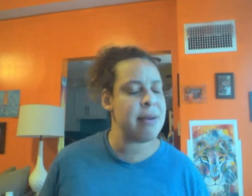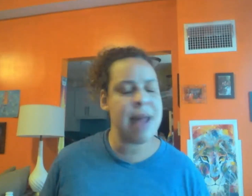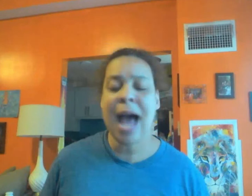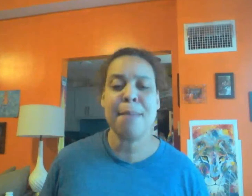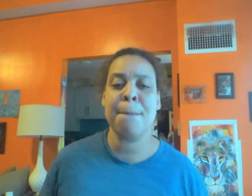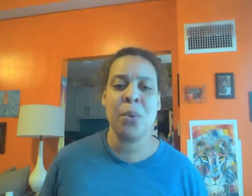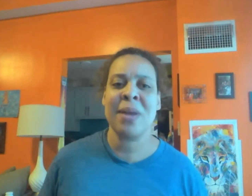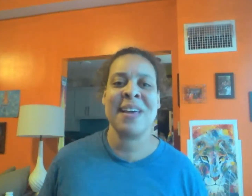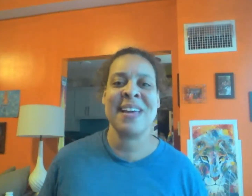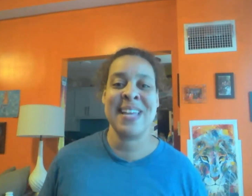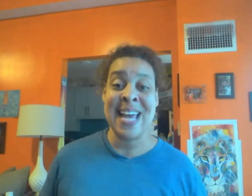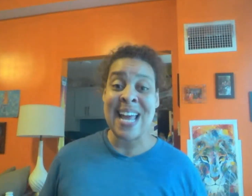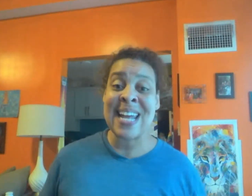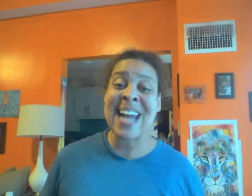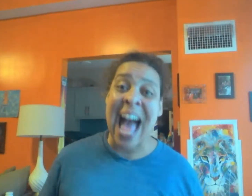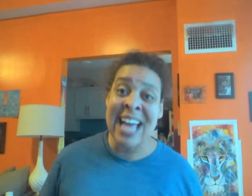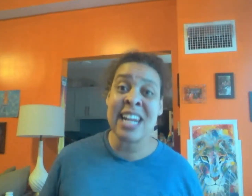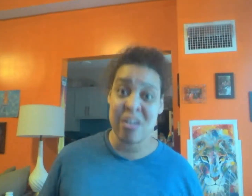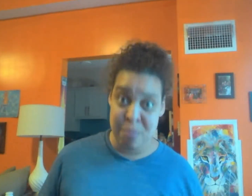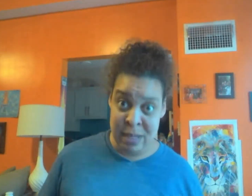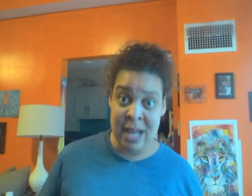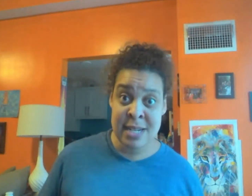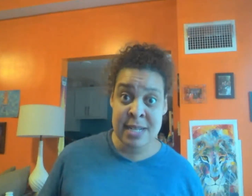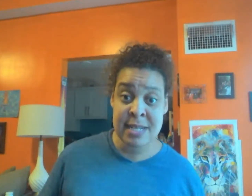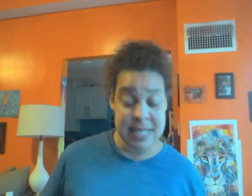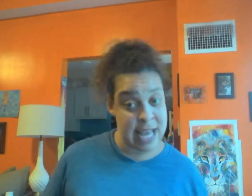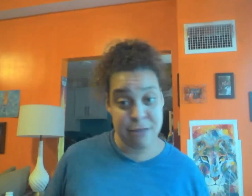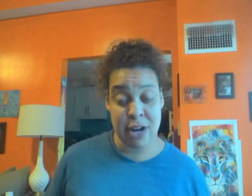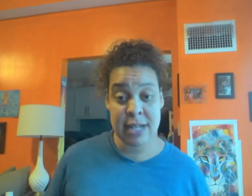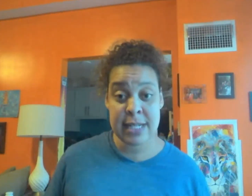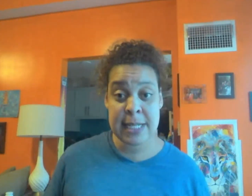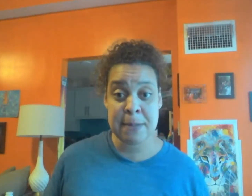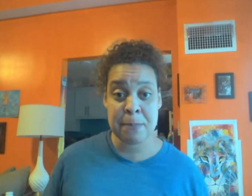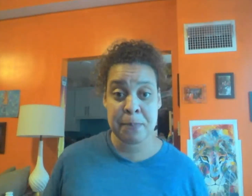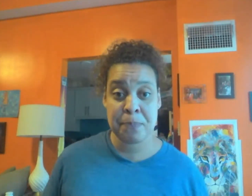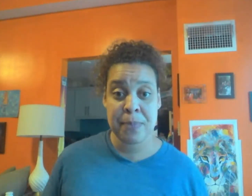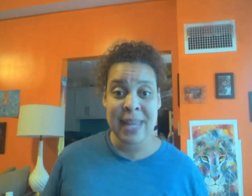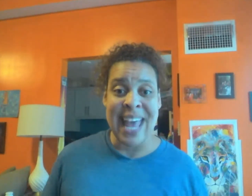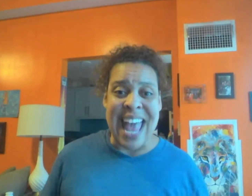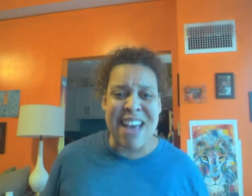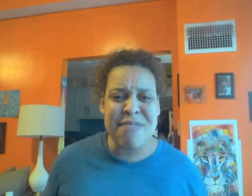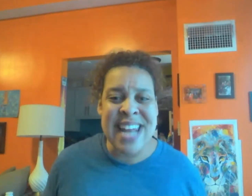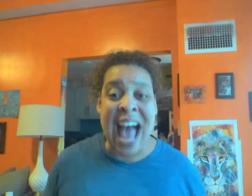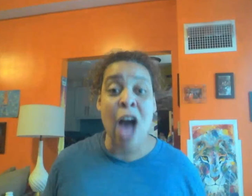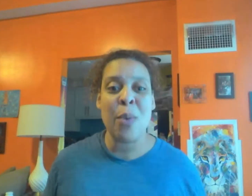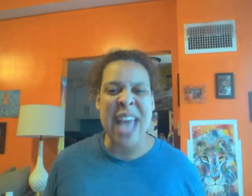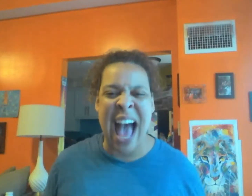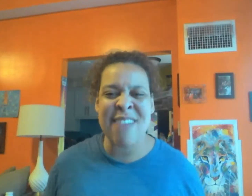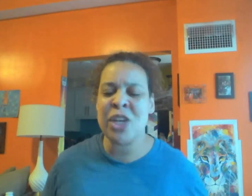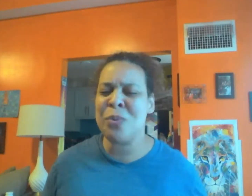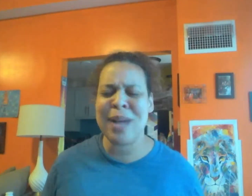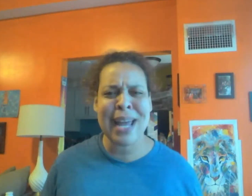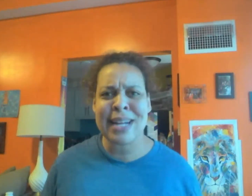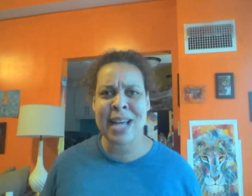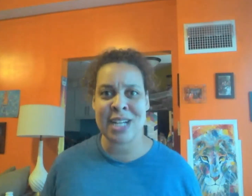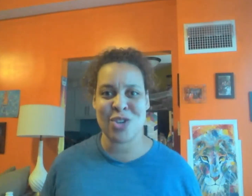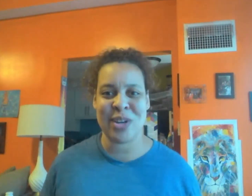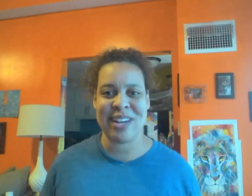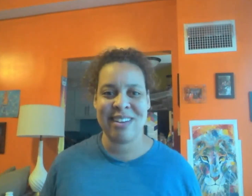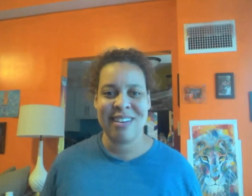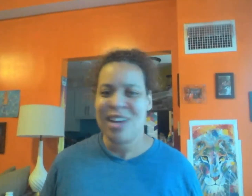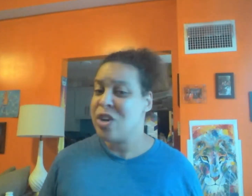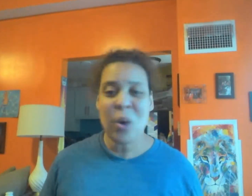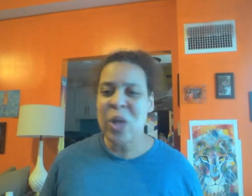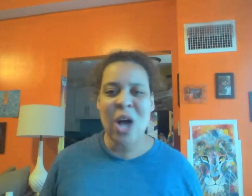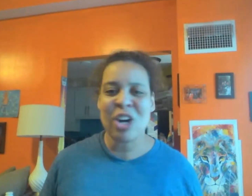country not boiling in an agony of blood like France, if now we have a united